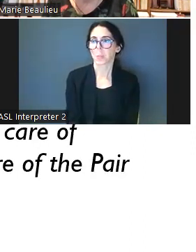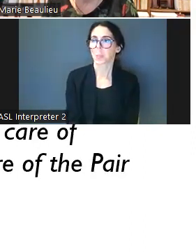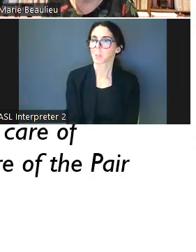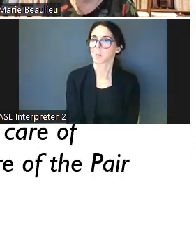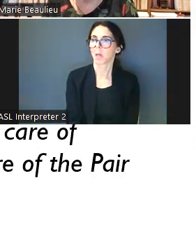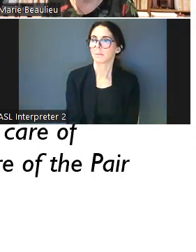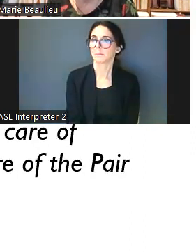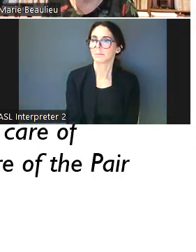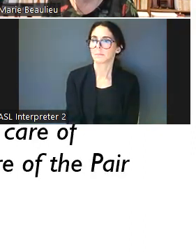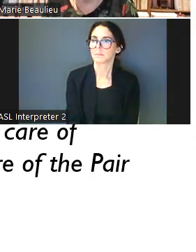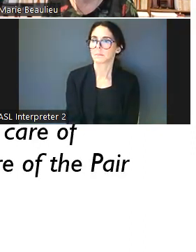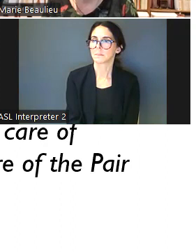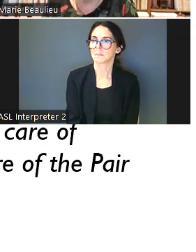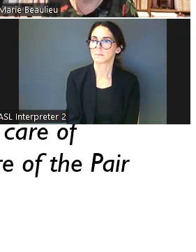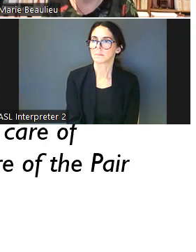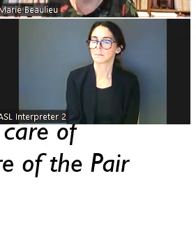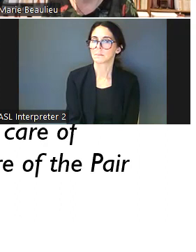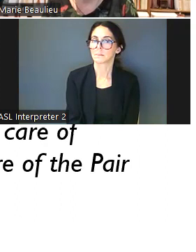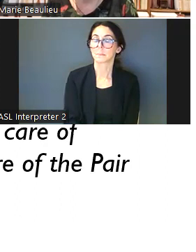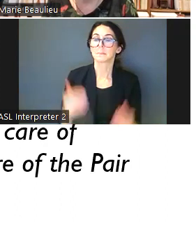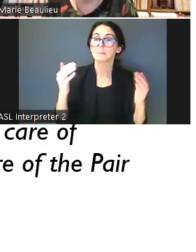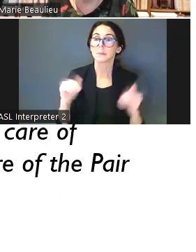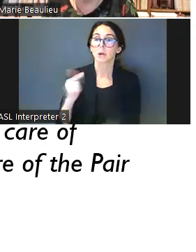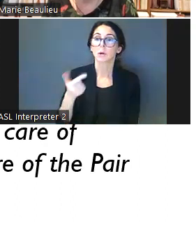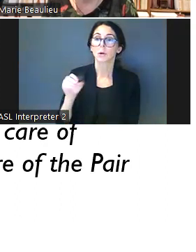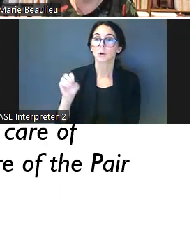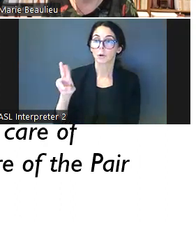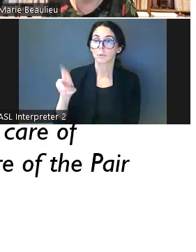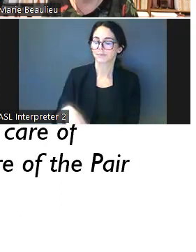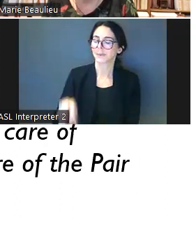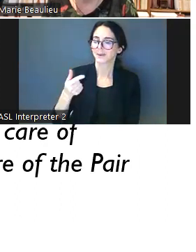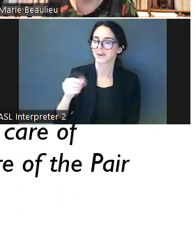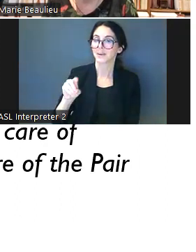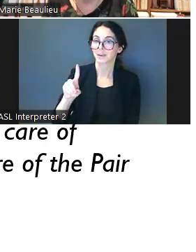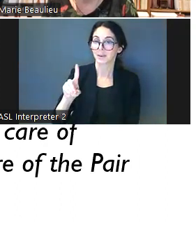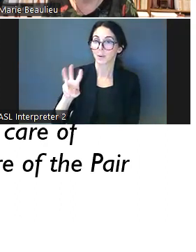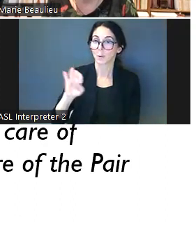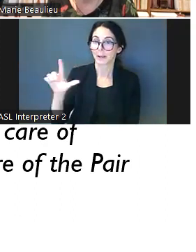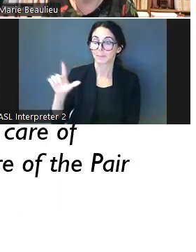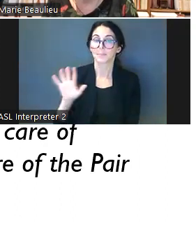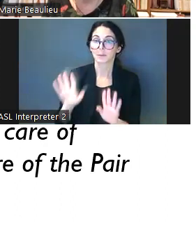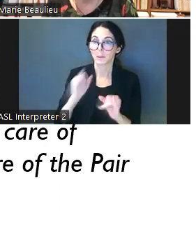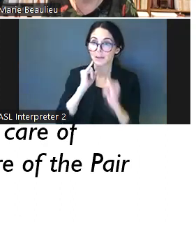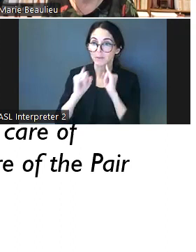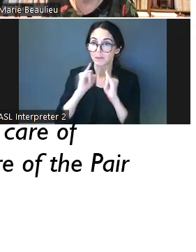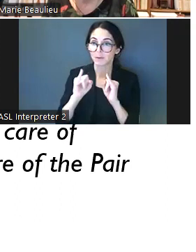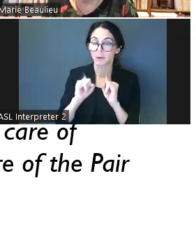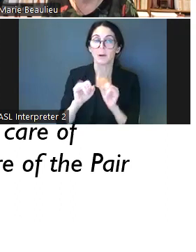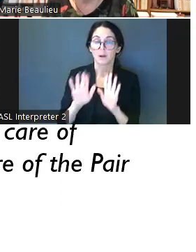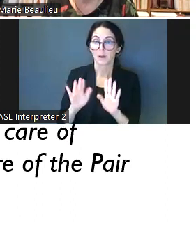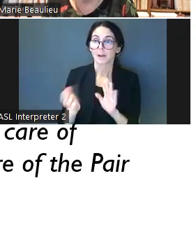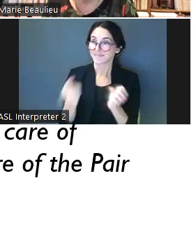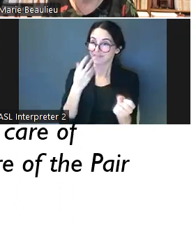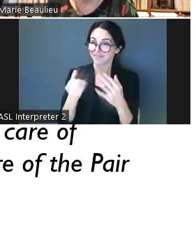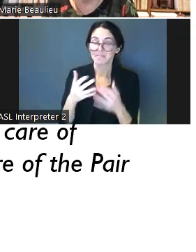So now, what is goodwill? So in the interviews, participants clearly reported that even if they witnessed